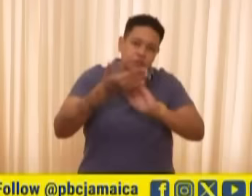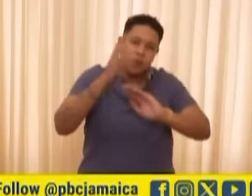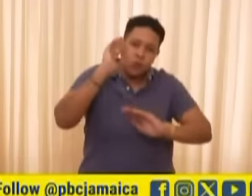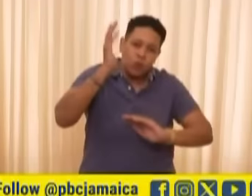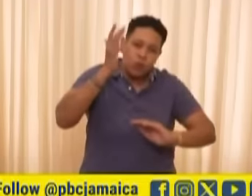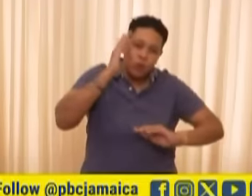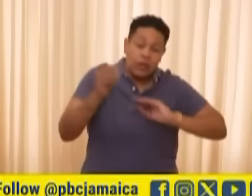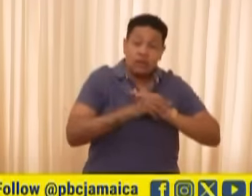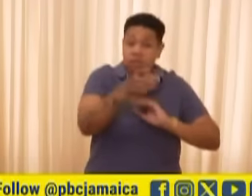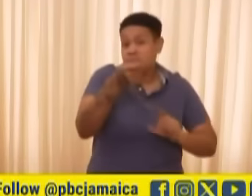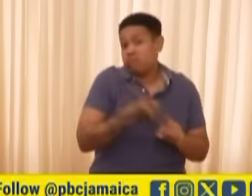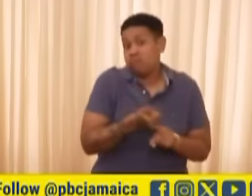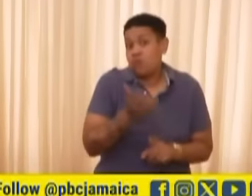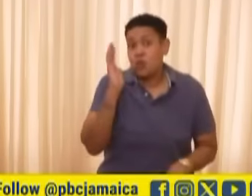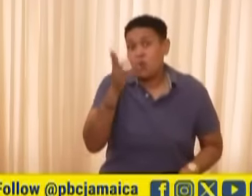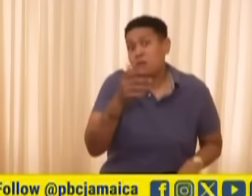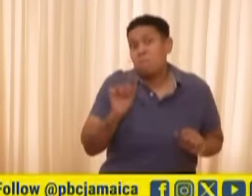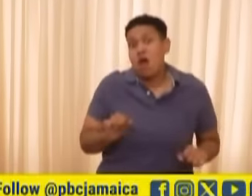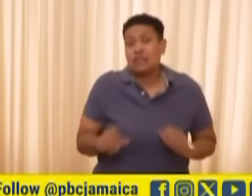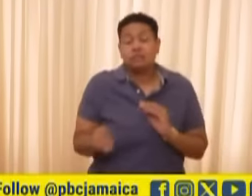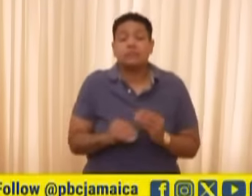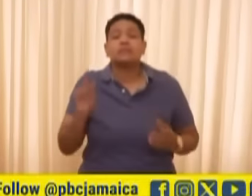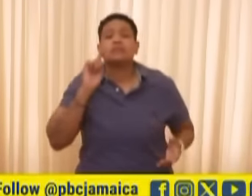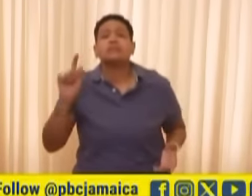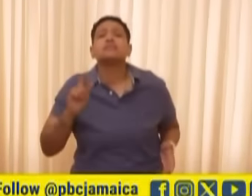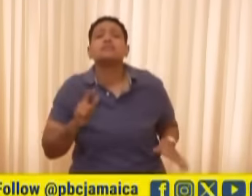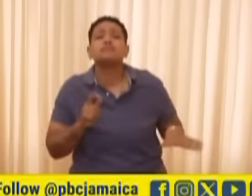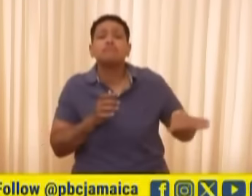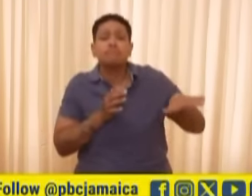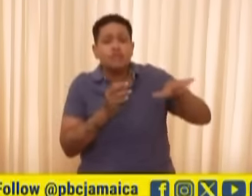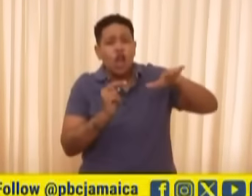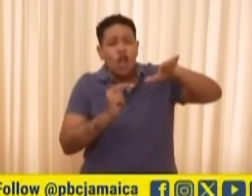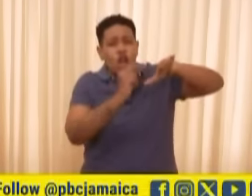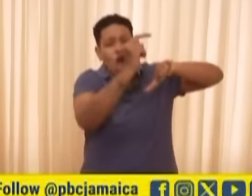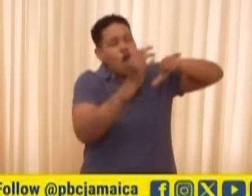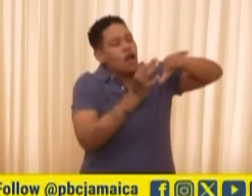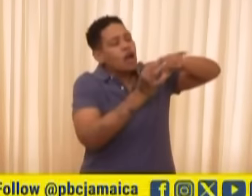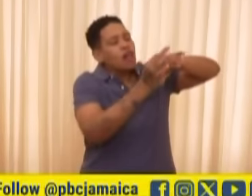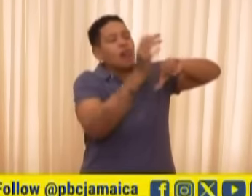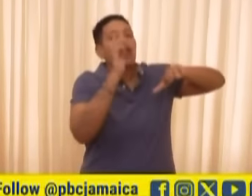It will likely decrease as it moves toward the north